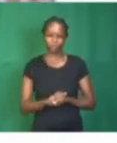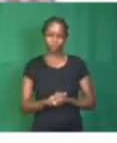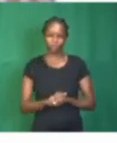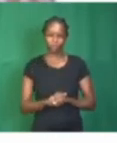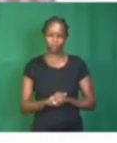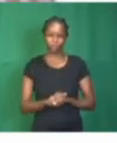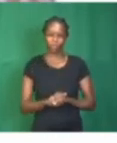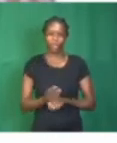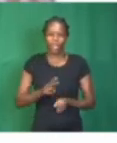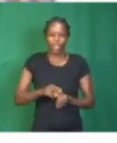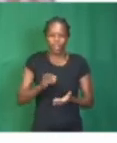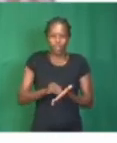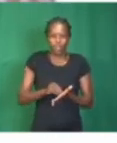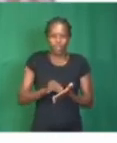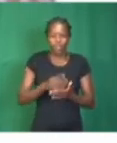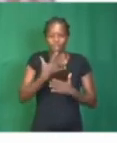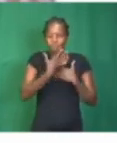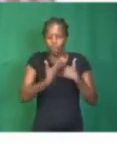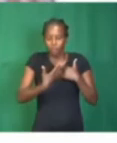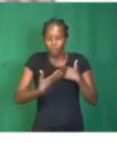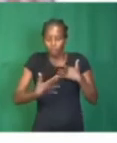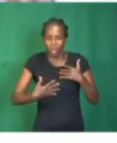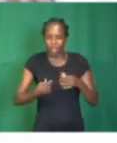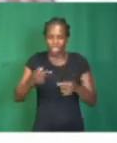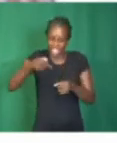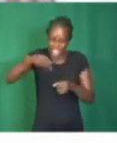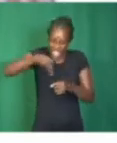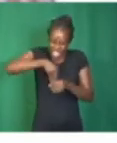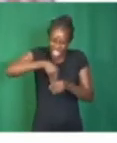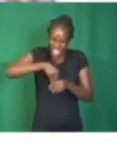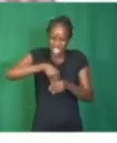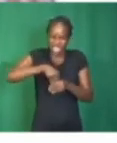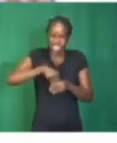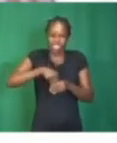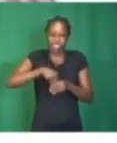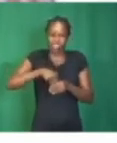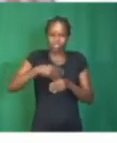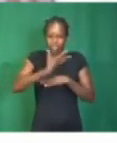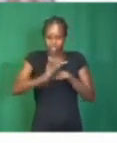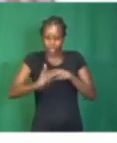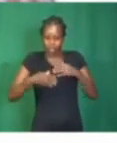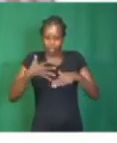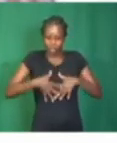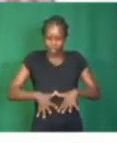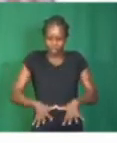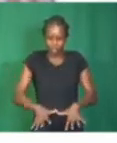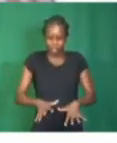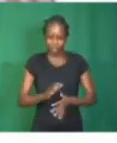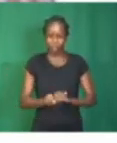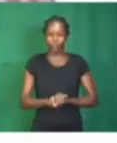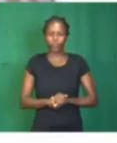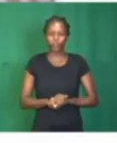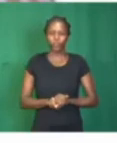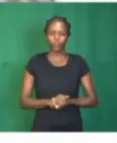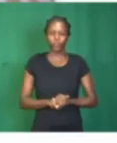have also blood. Blood is inside the blood vessels. Those are the organs found